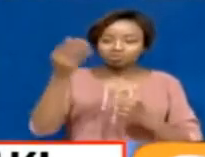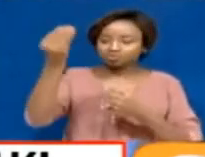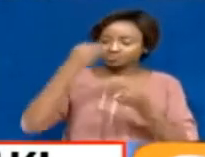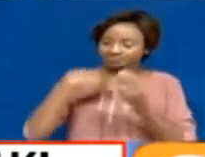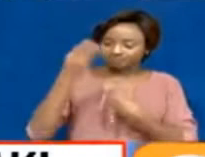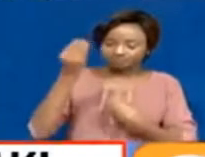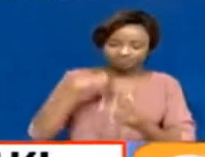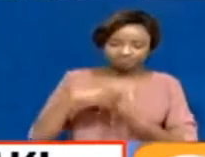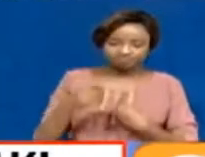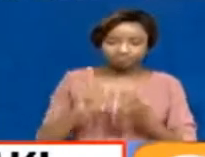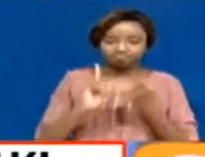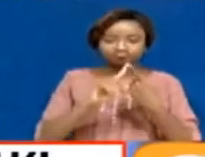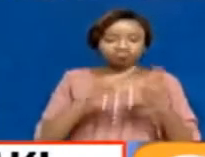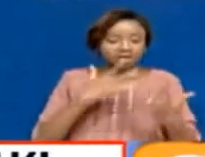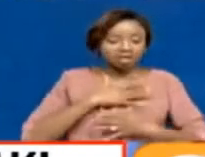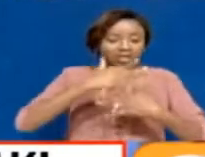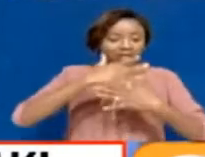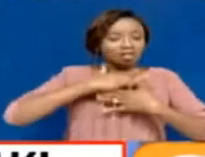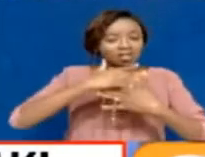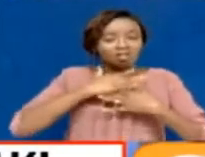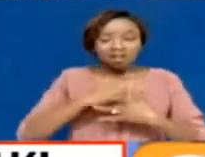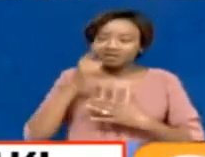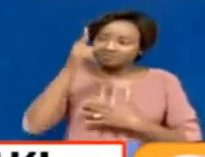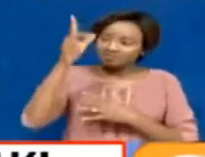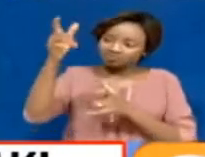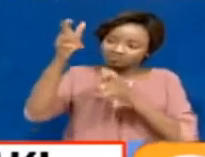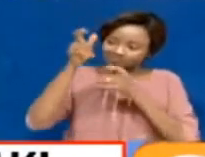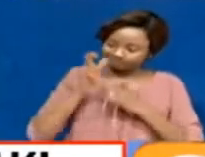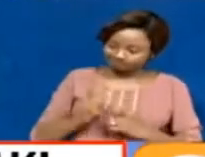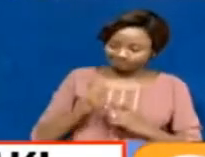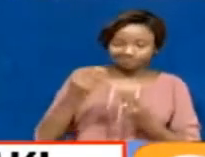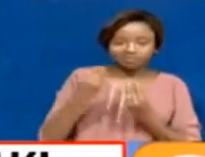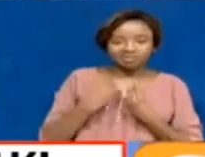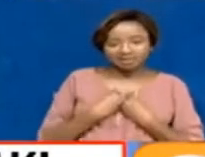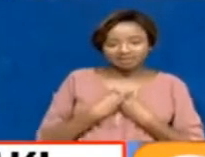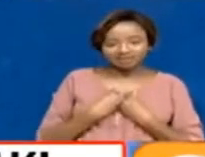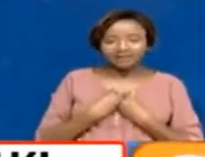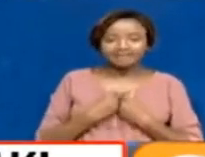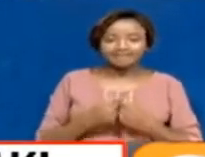Maisha yetu ni zawadi yako ile muhimu sana.